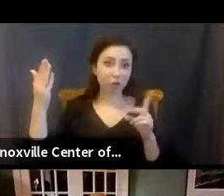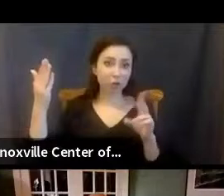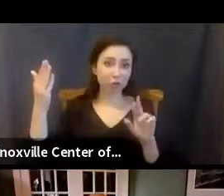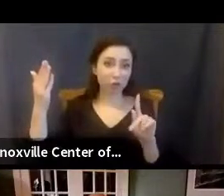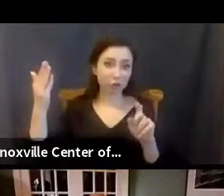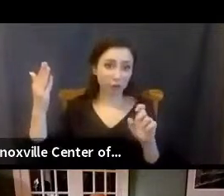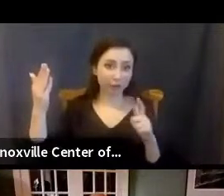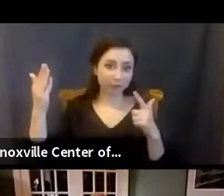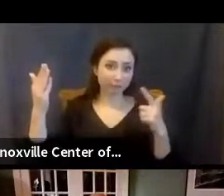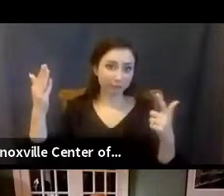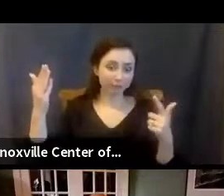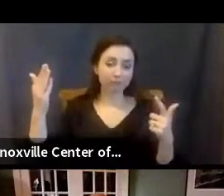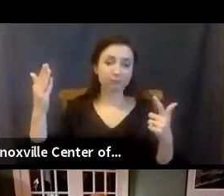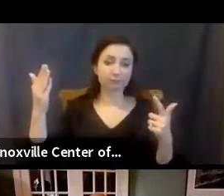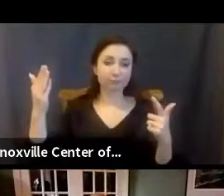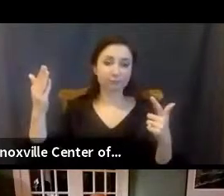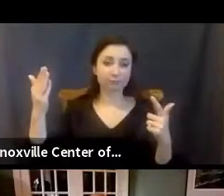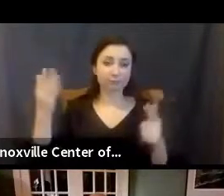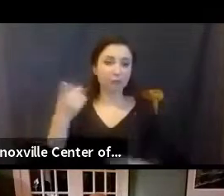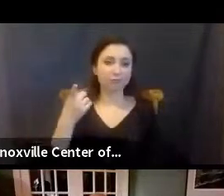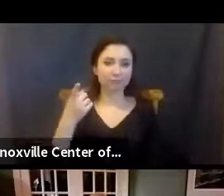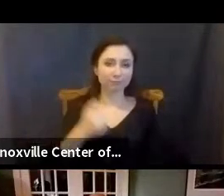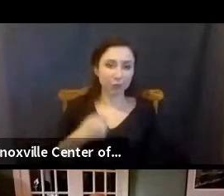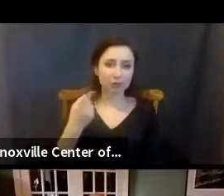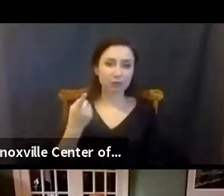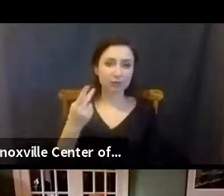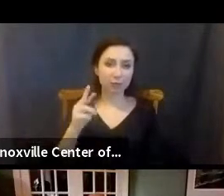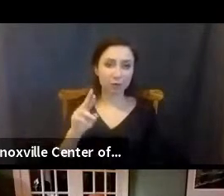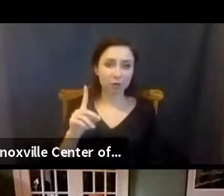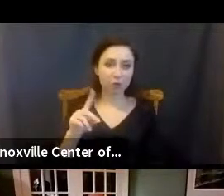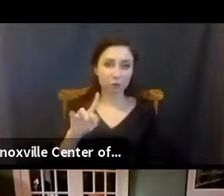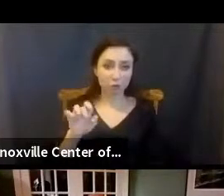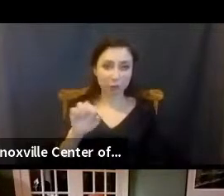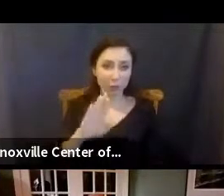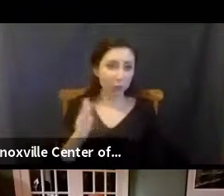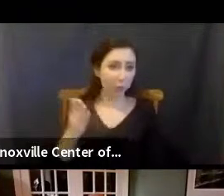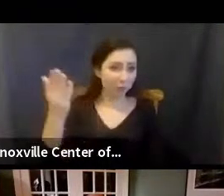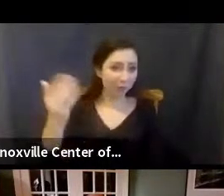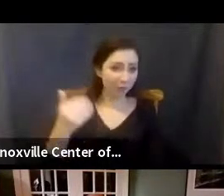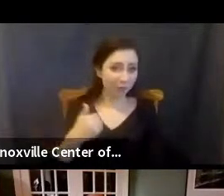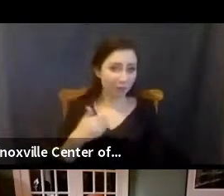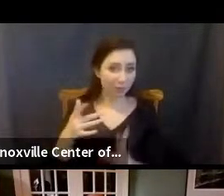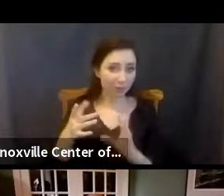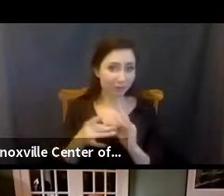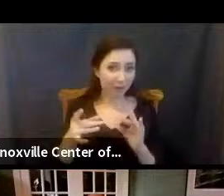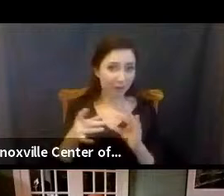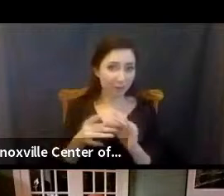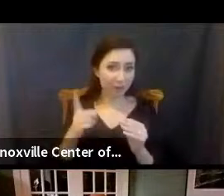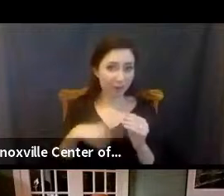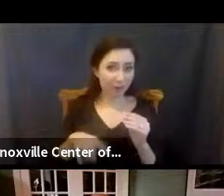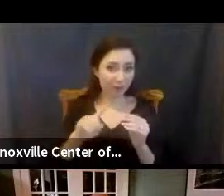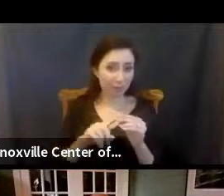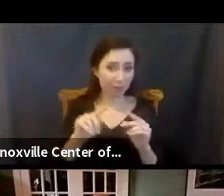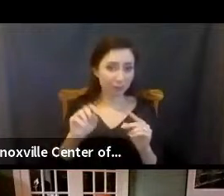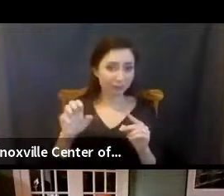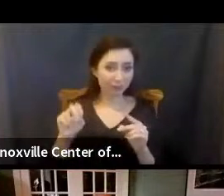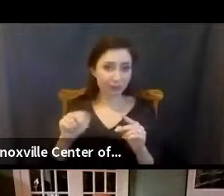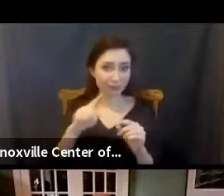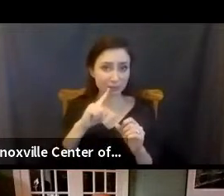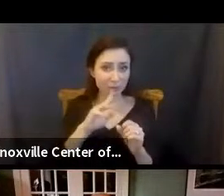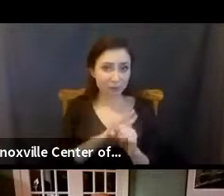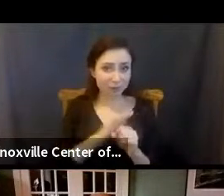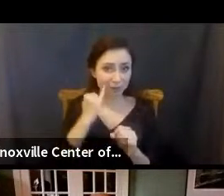So, Dr. Drake, in your resolution, was there a comment about Tennessee Pledge? If